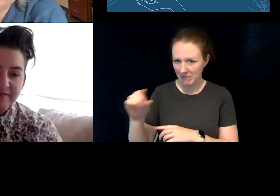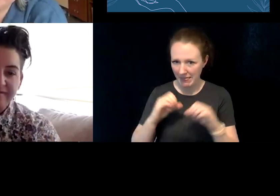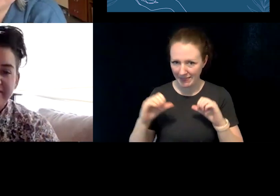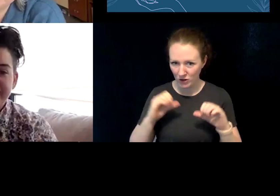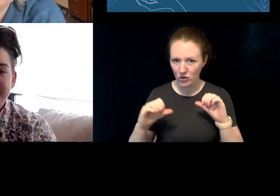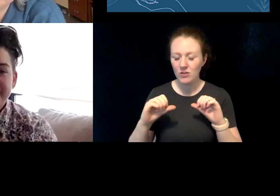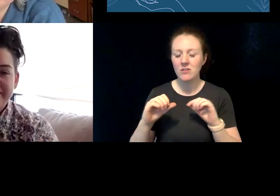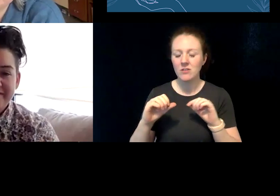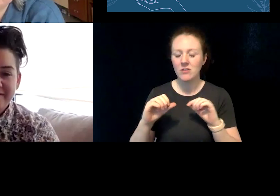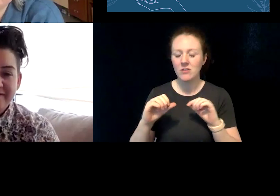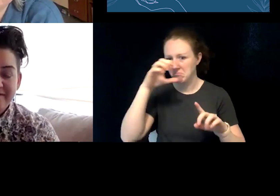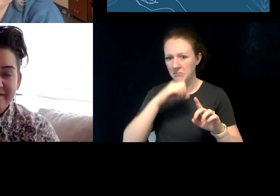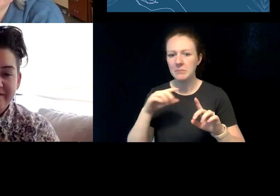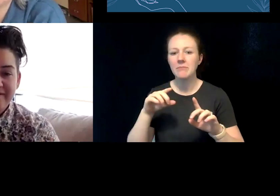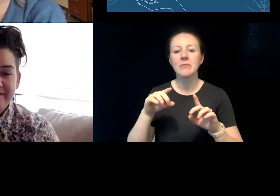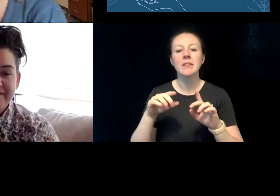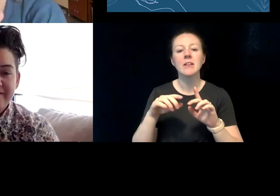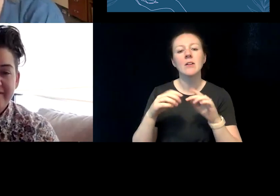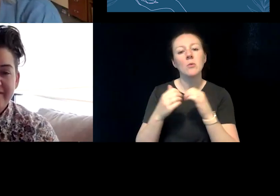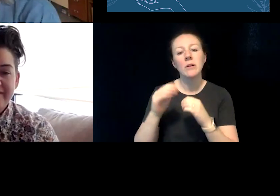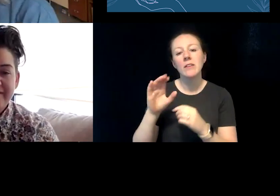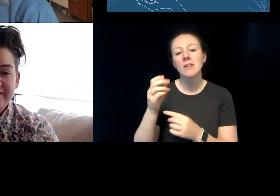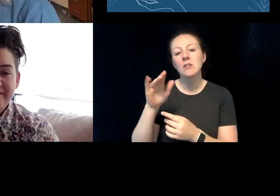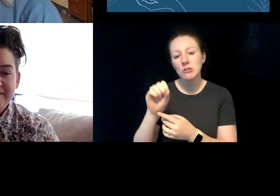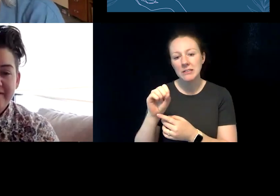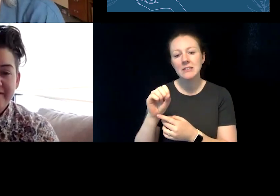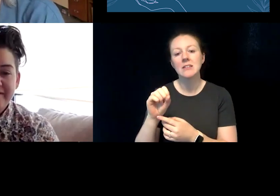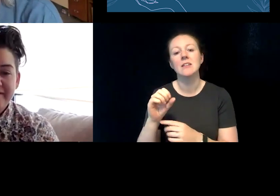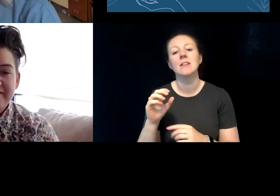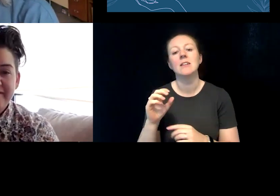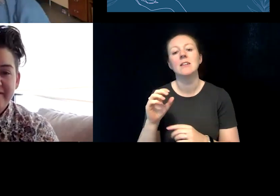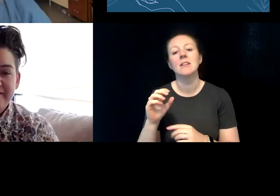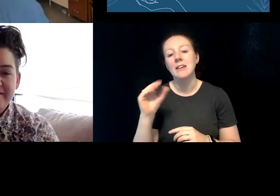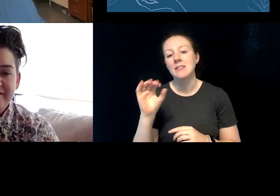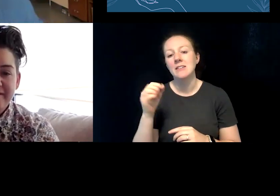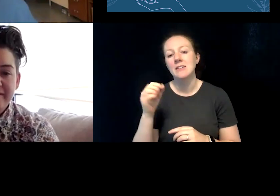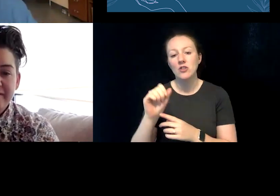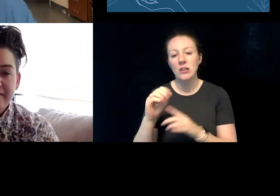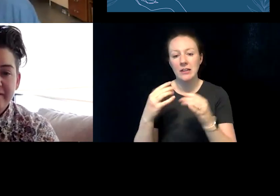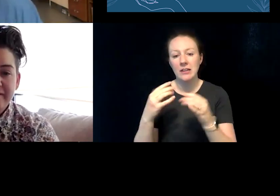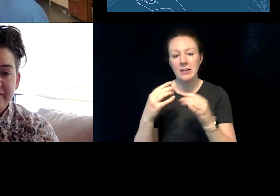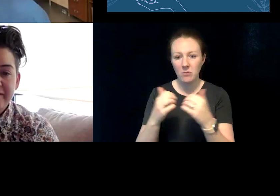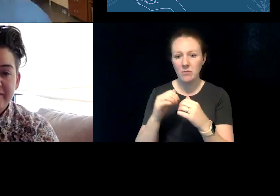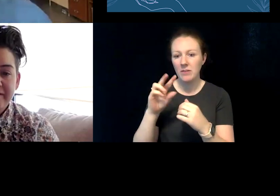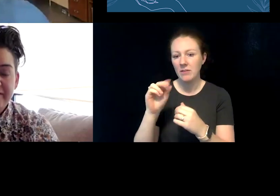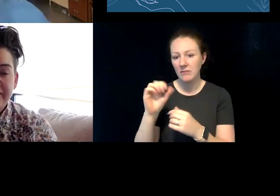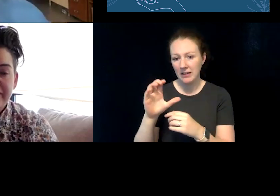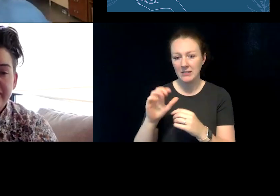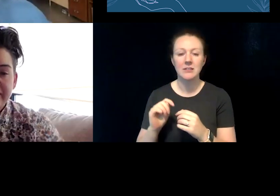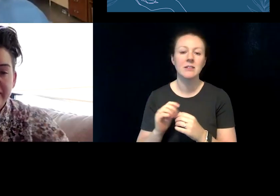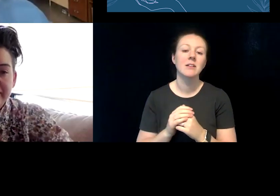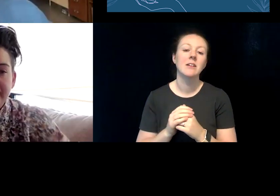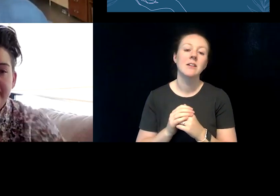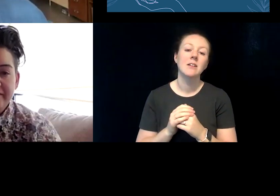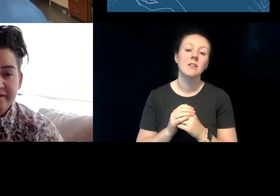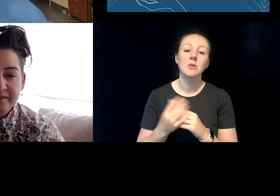with, of course, Heather Barr and Angela now, since I'm at VACT. So those two projects were,